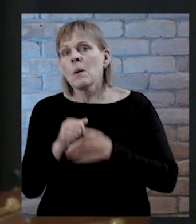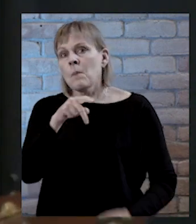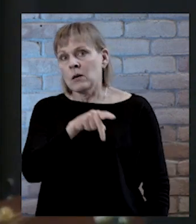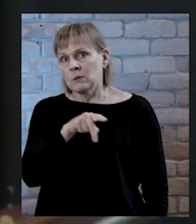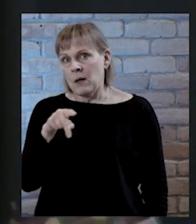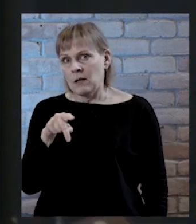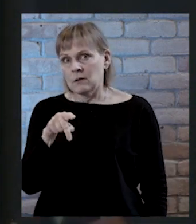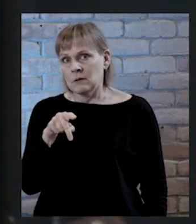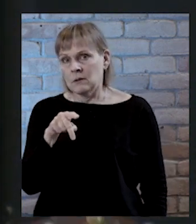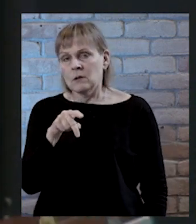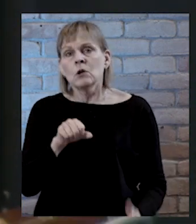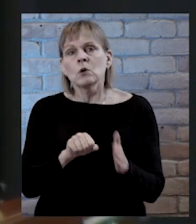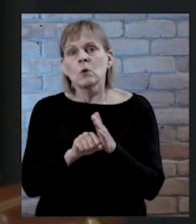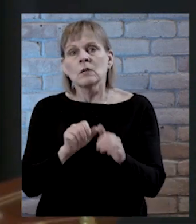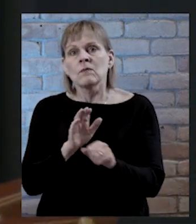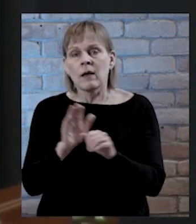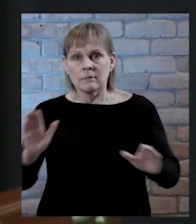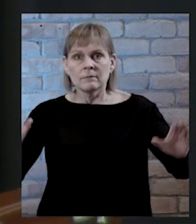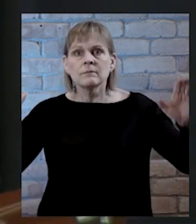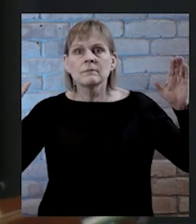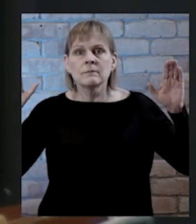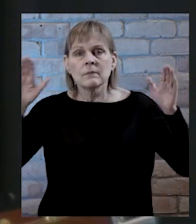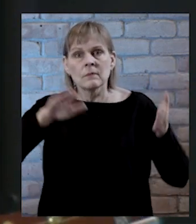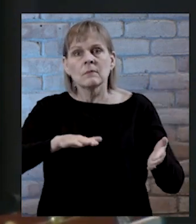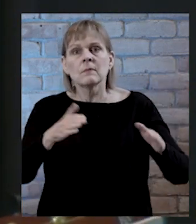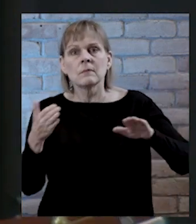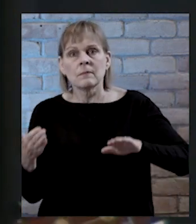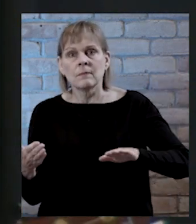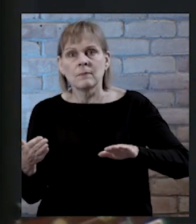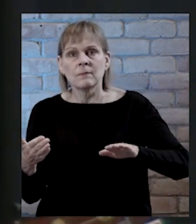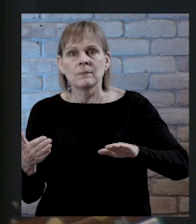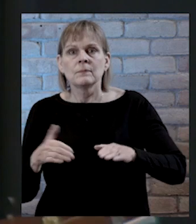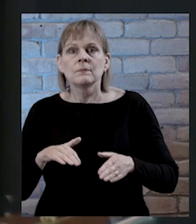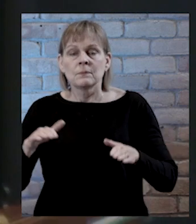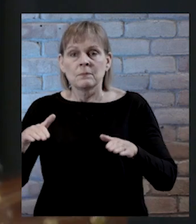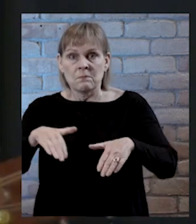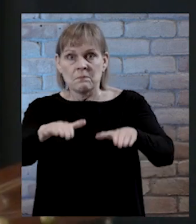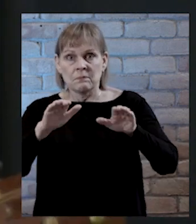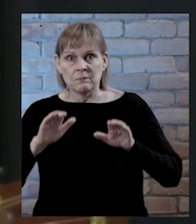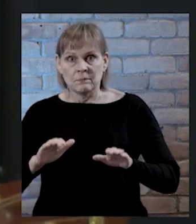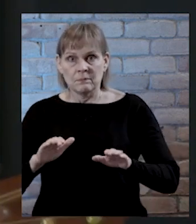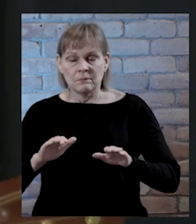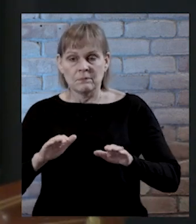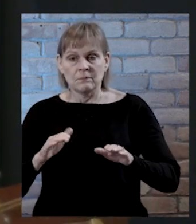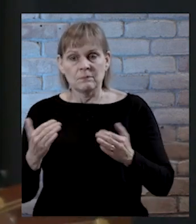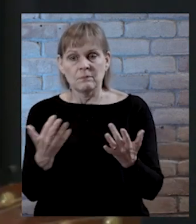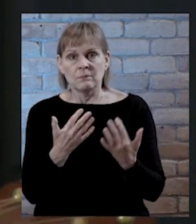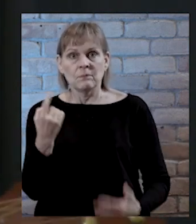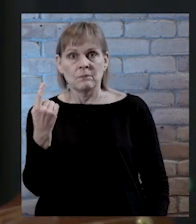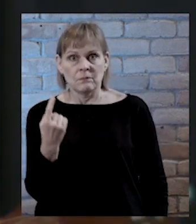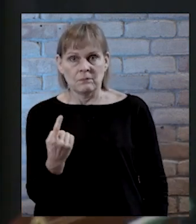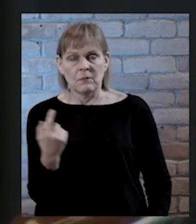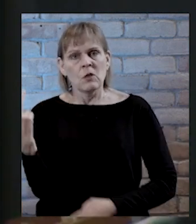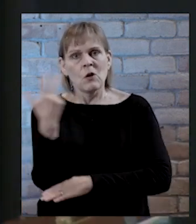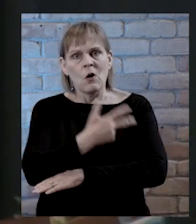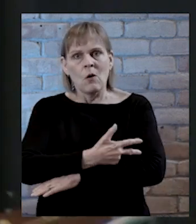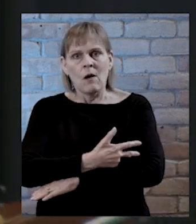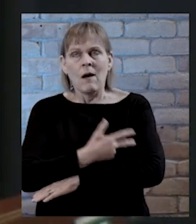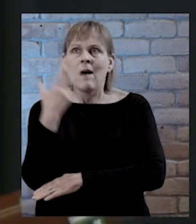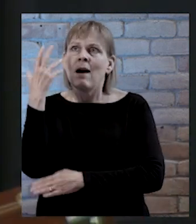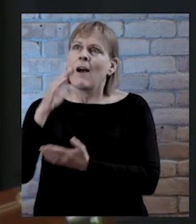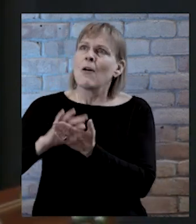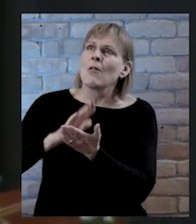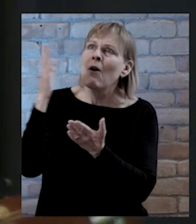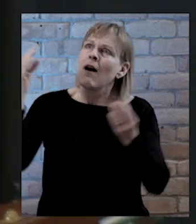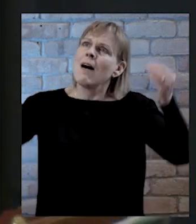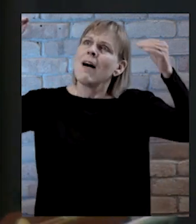under Pontius Pilate, was crucified, died, and was buried. He descended into hell. The third day, He rose